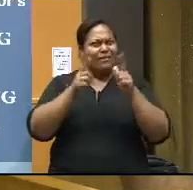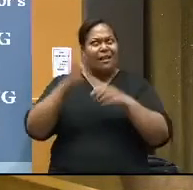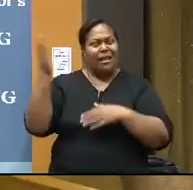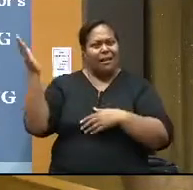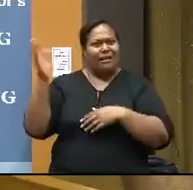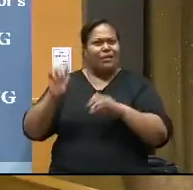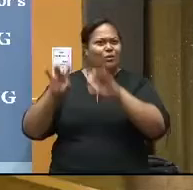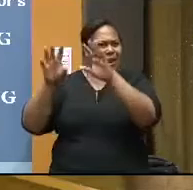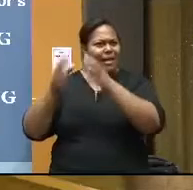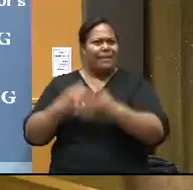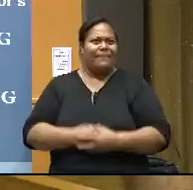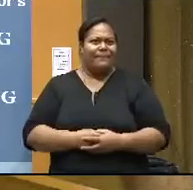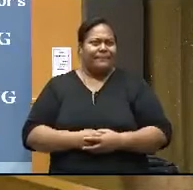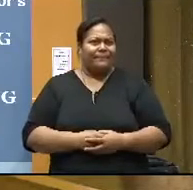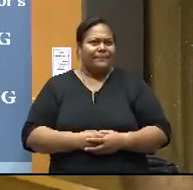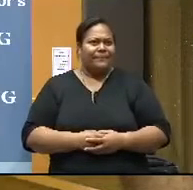President of Universities Australia,